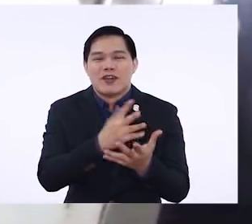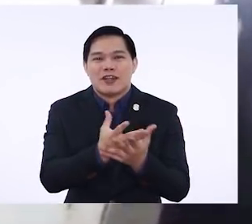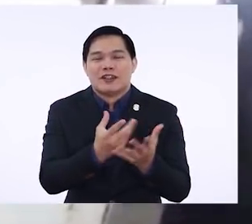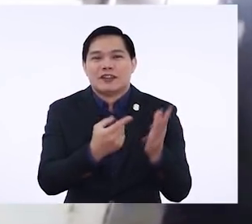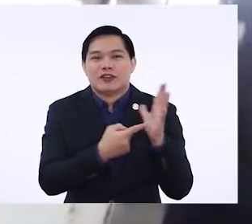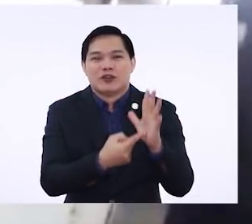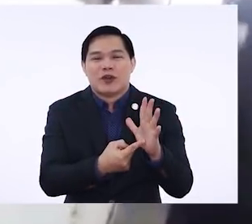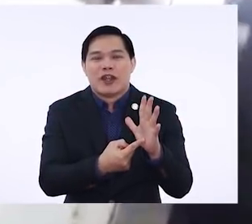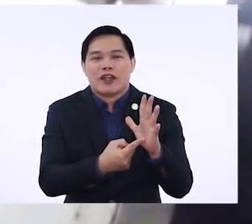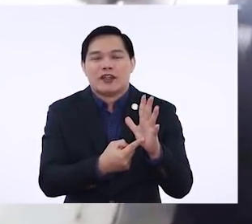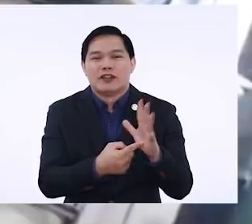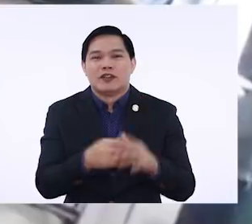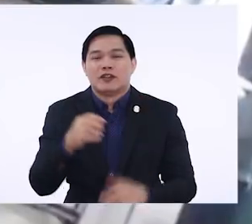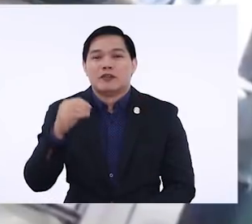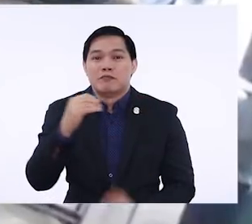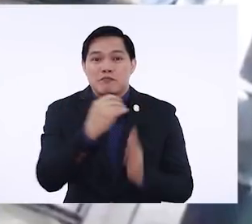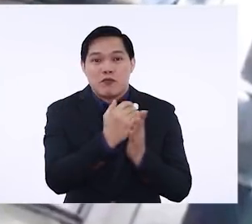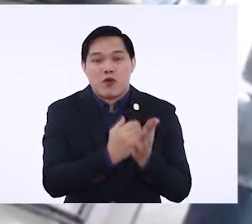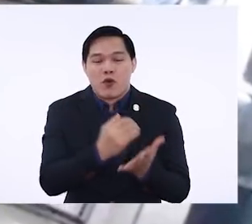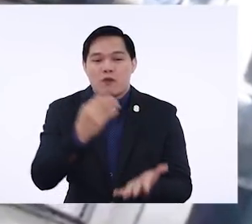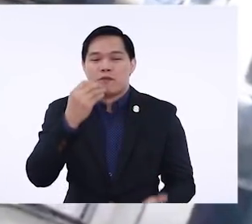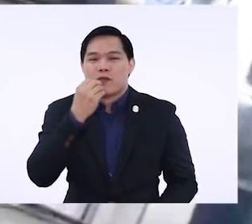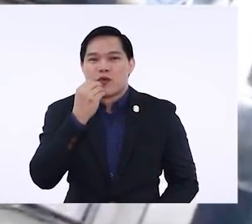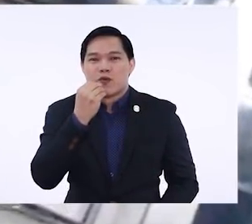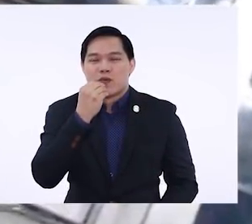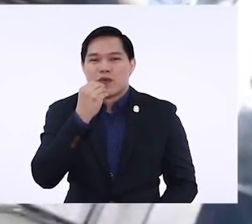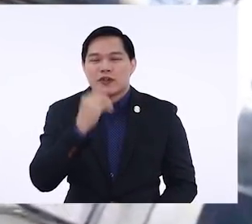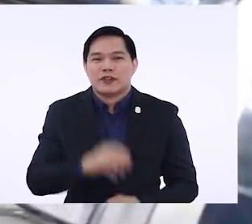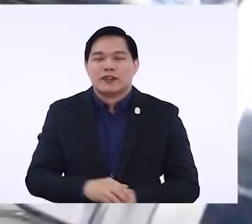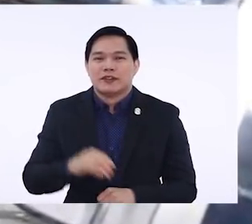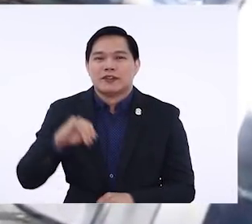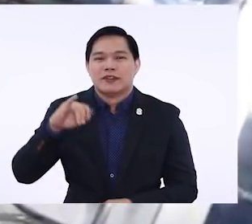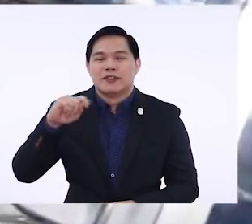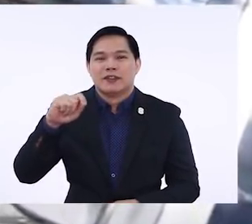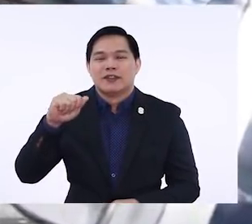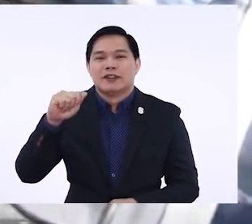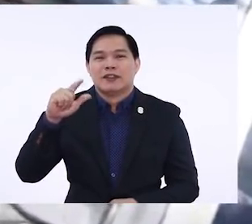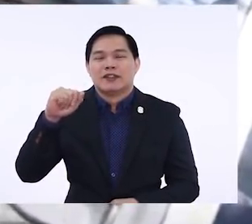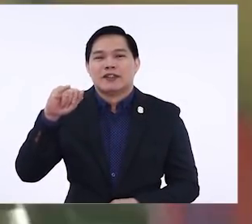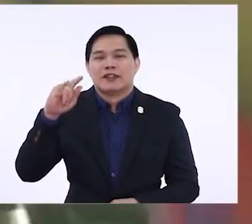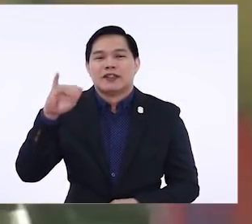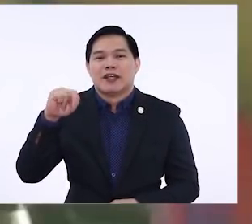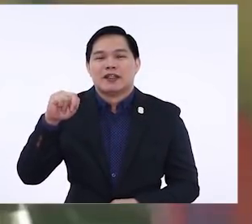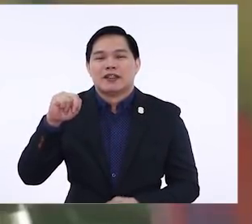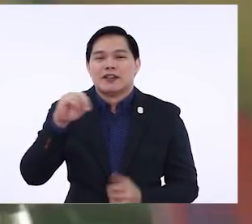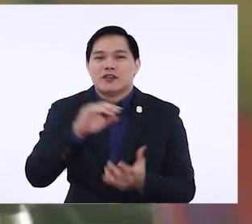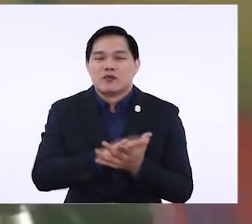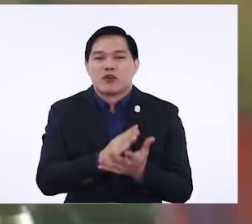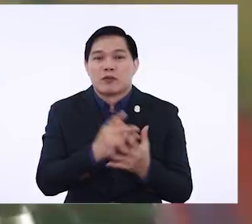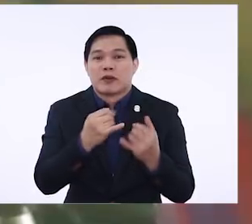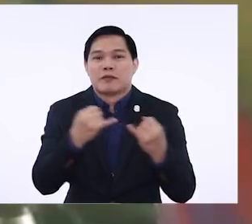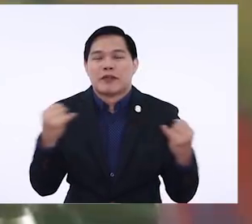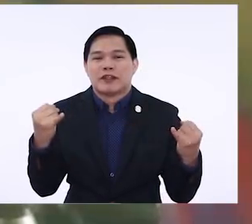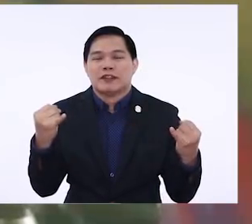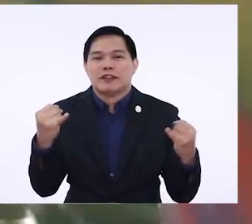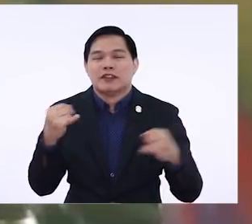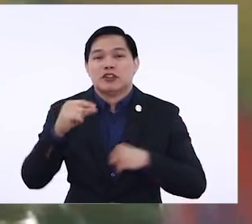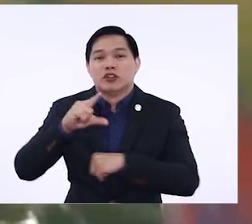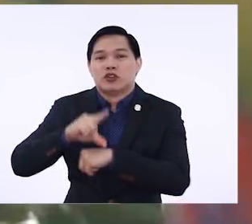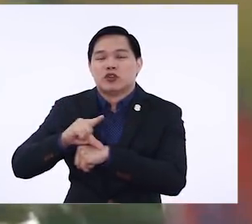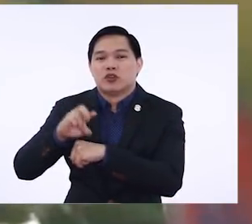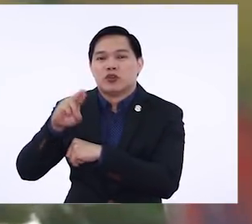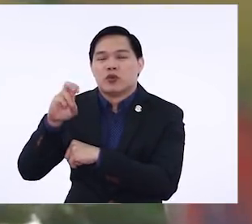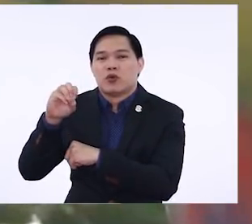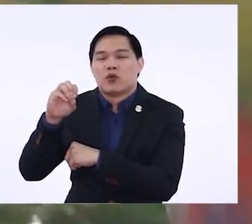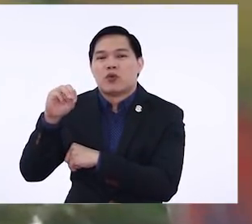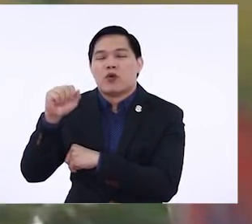some authentic recipes of the most savory and famous Italian pasta dishes. The Kiriwa members in the local congregation of